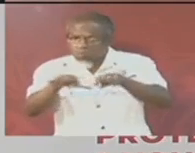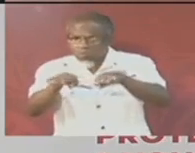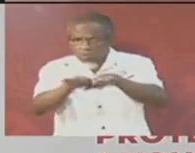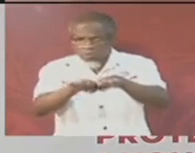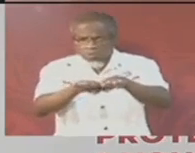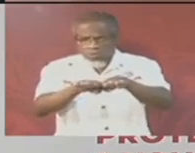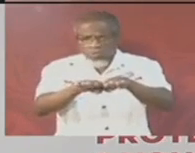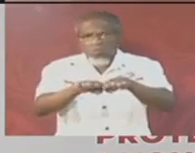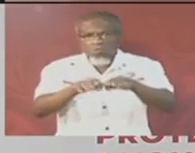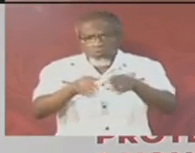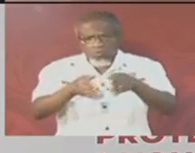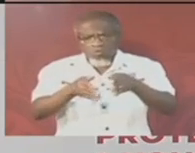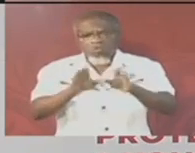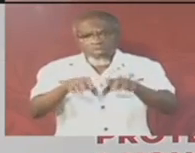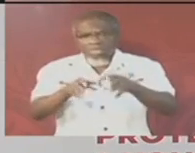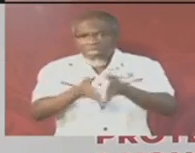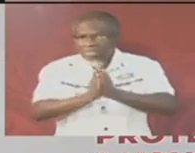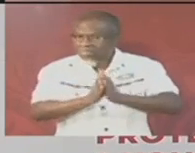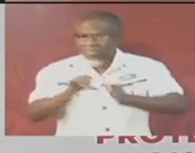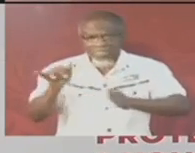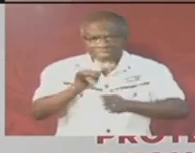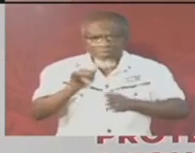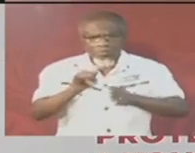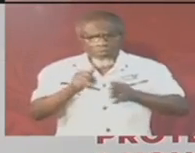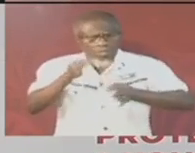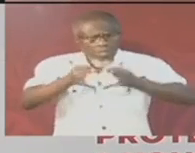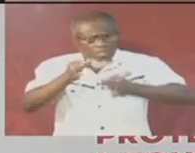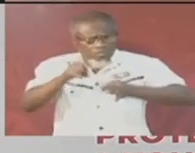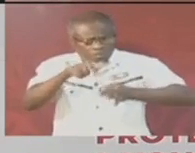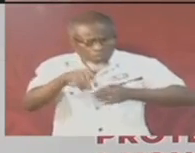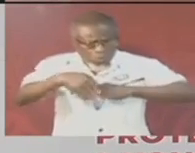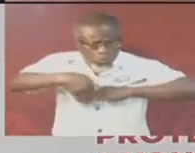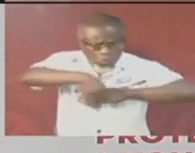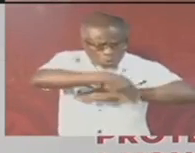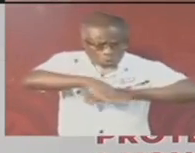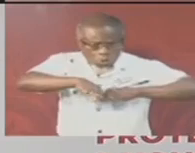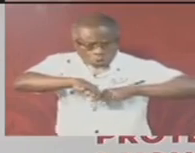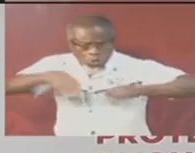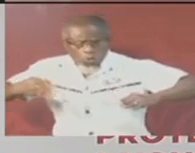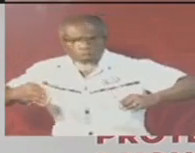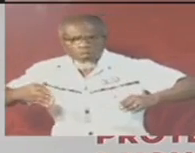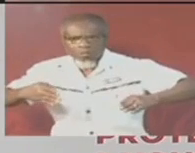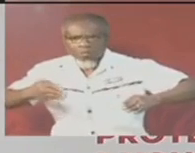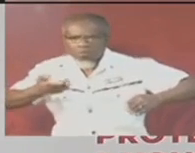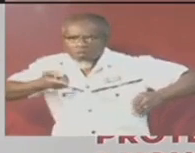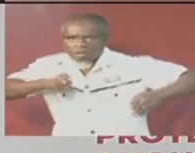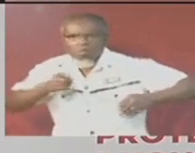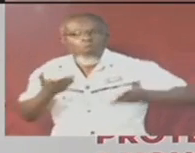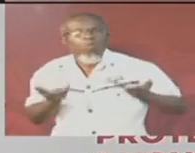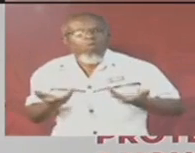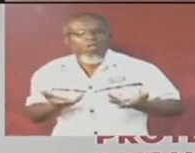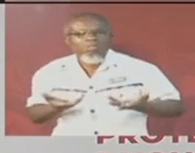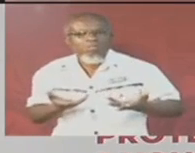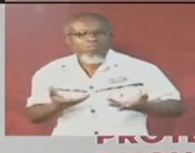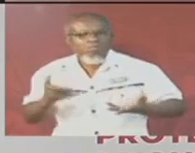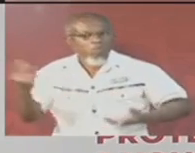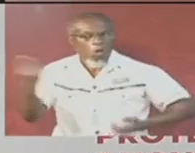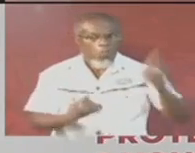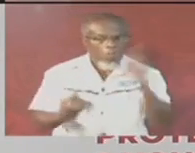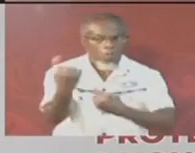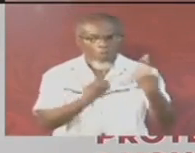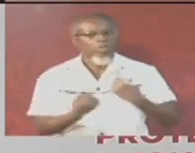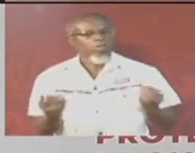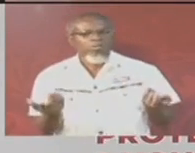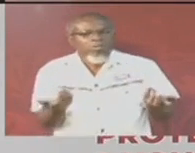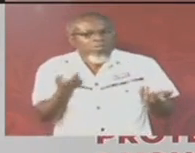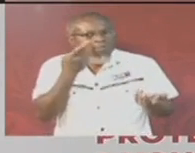were open, what would the effect have been? So the government is taking all necessary measures to protect you, your